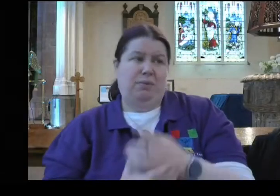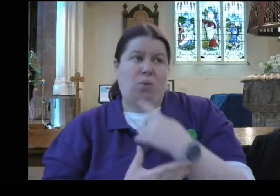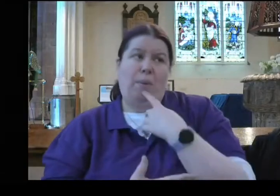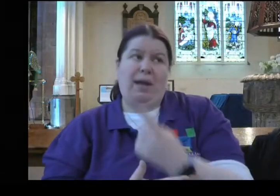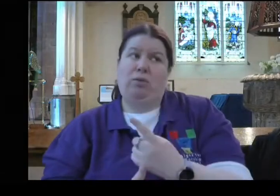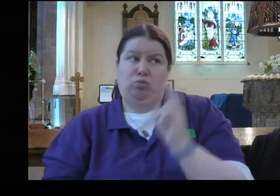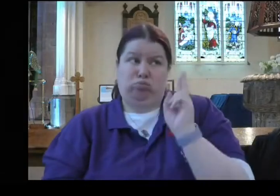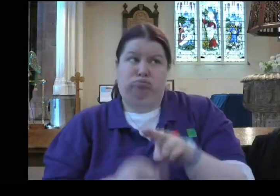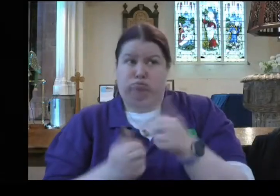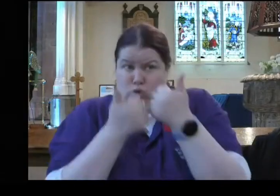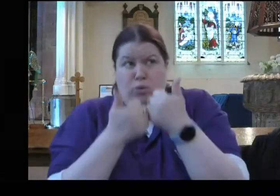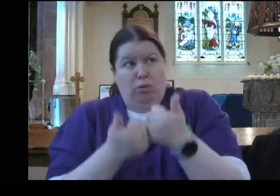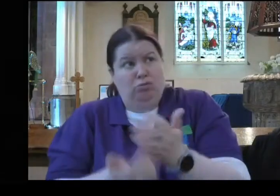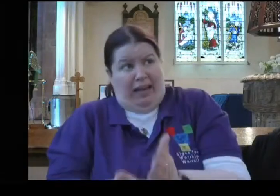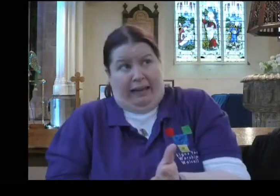£1.